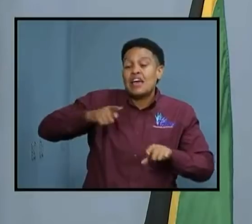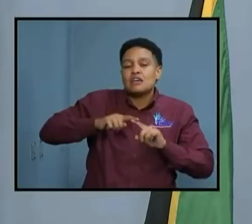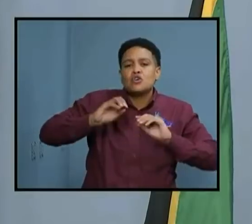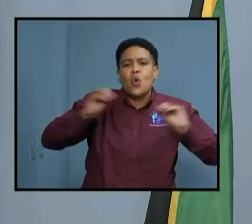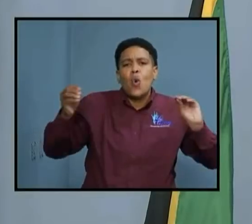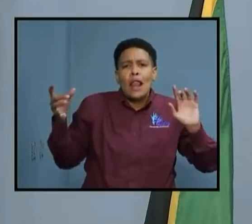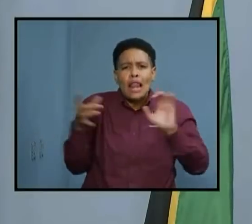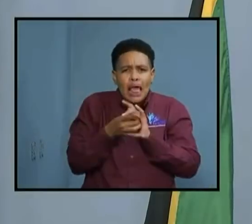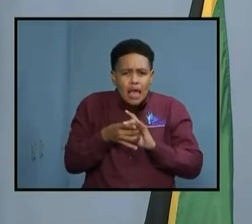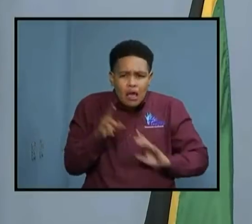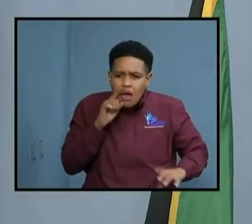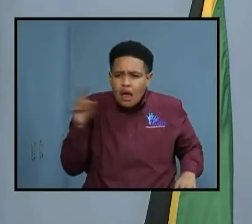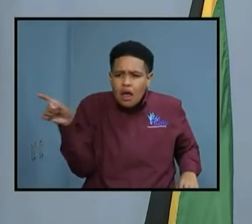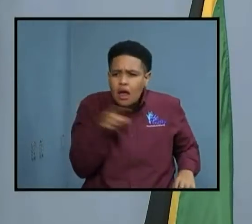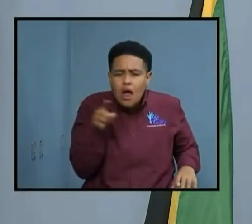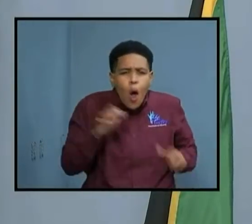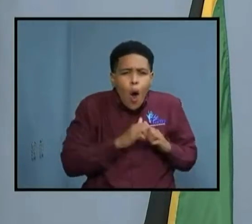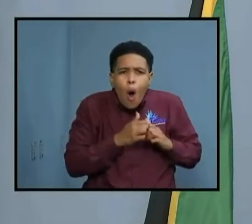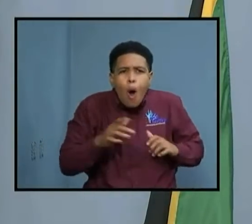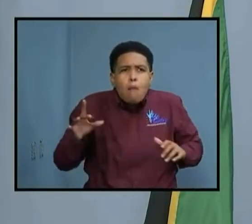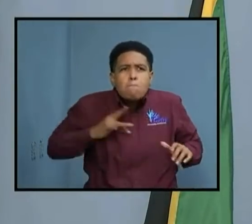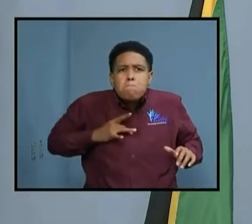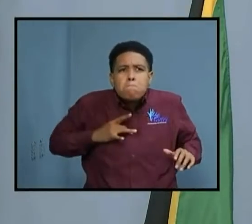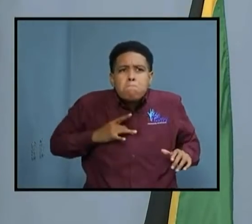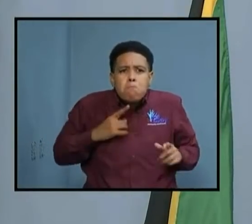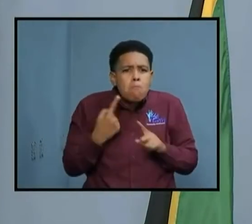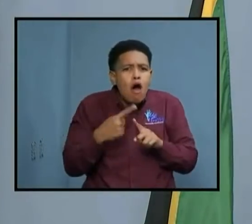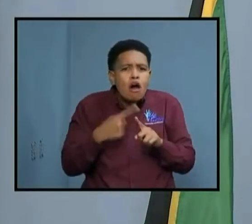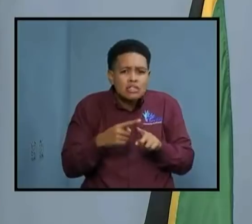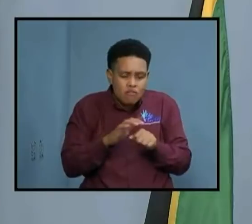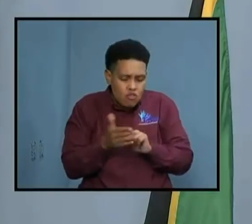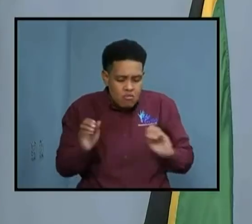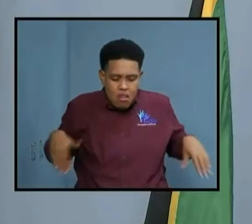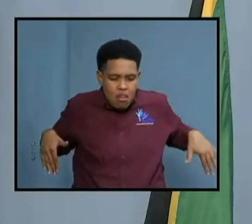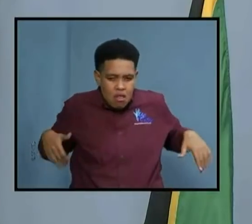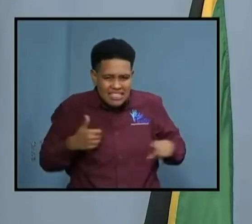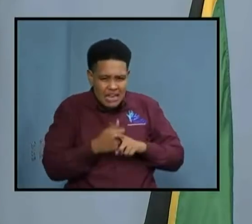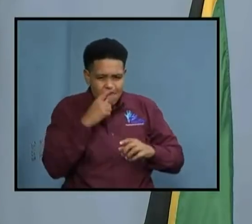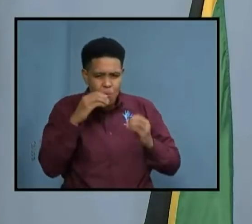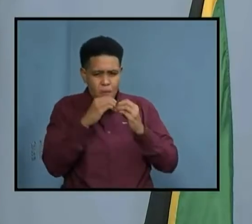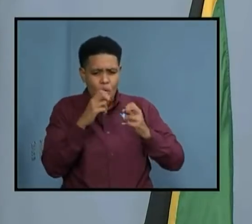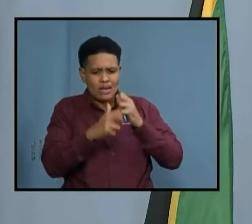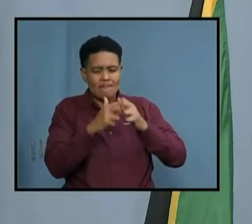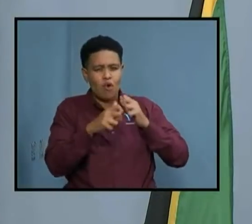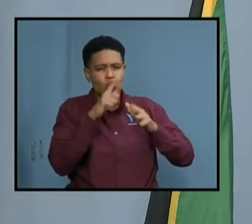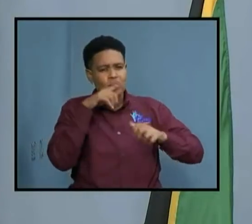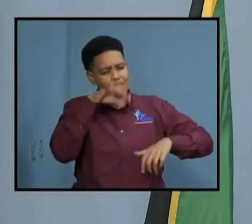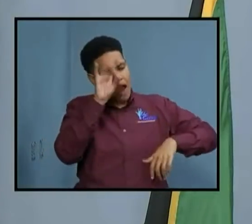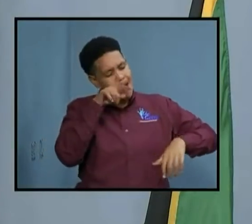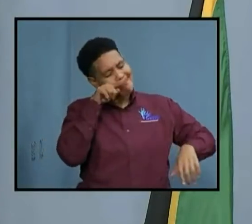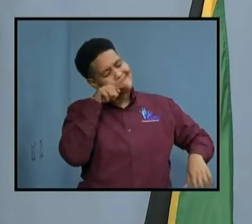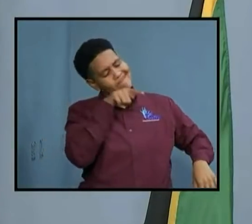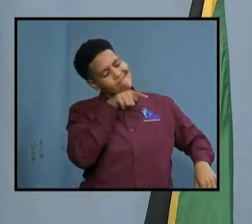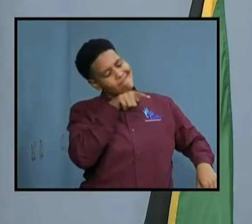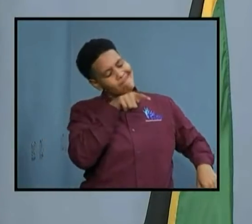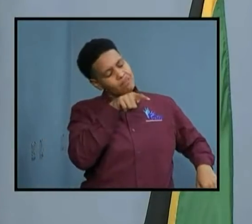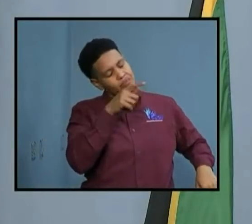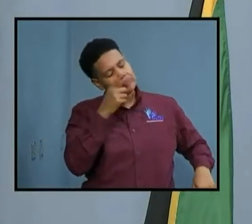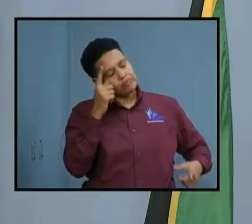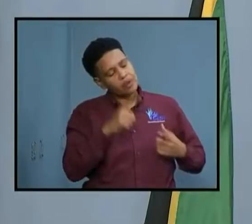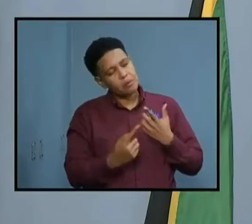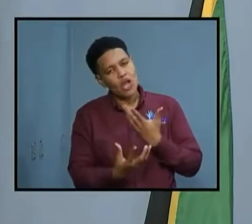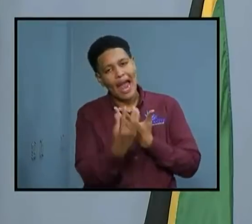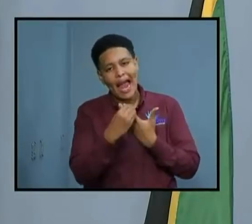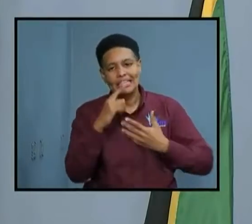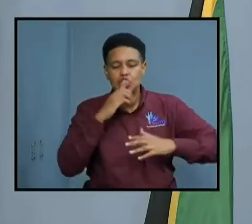link that is readily established to a positive case, which makes it more difficult to track and to engage